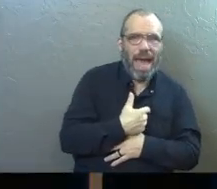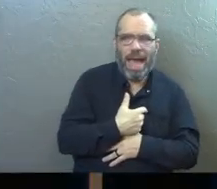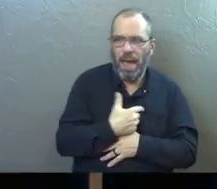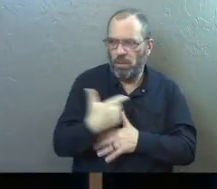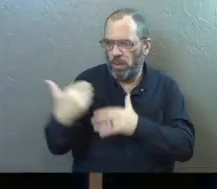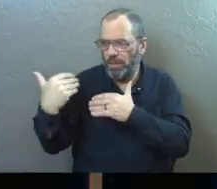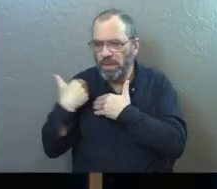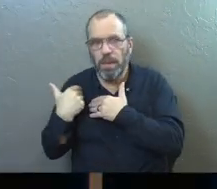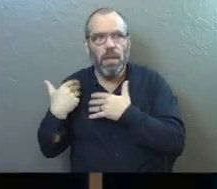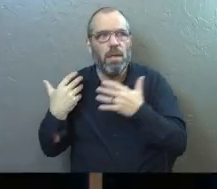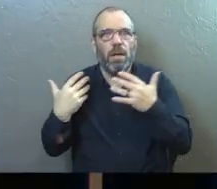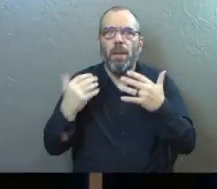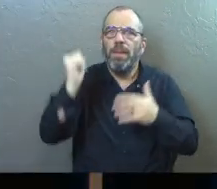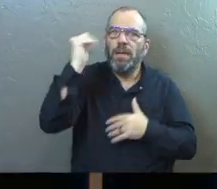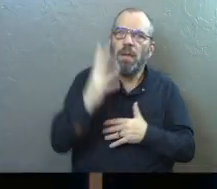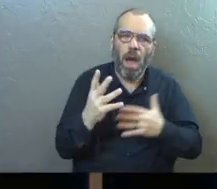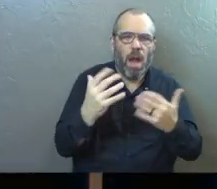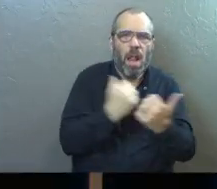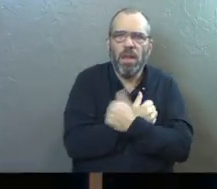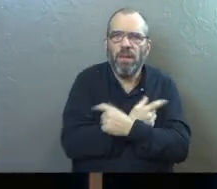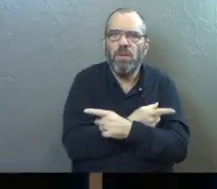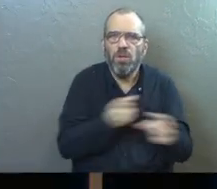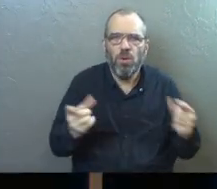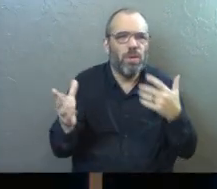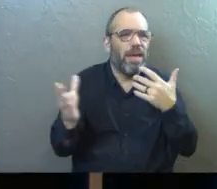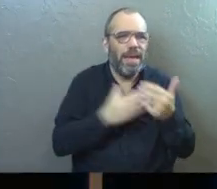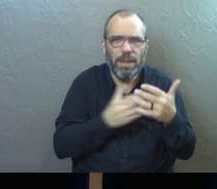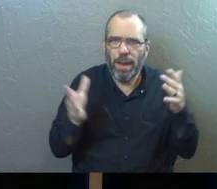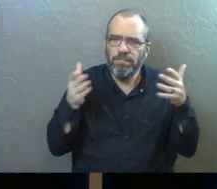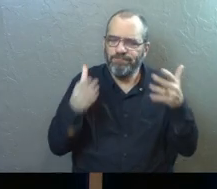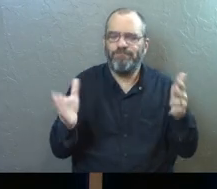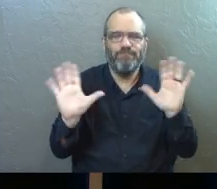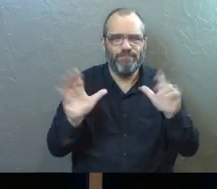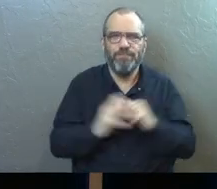a responsibility, and yet God says, I love you anyways.